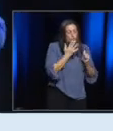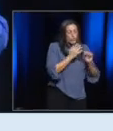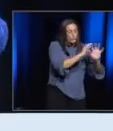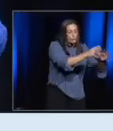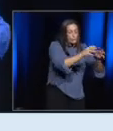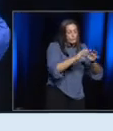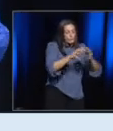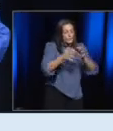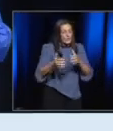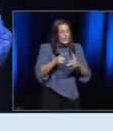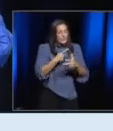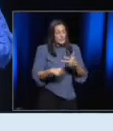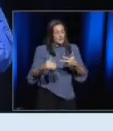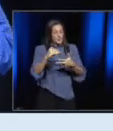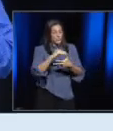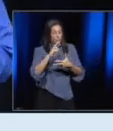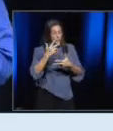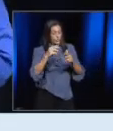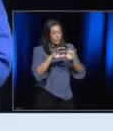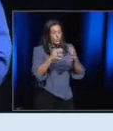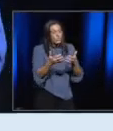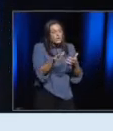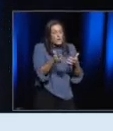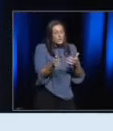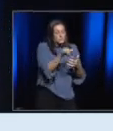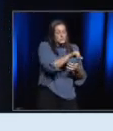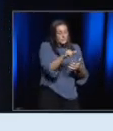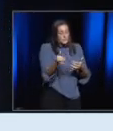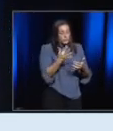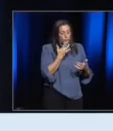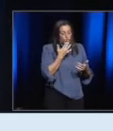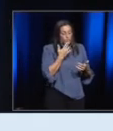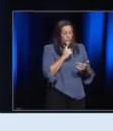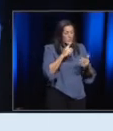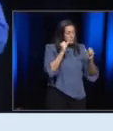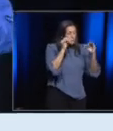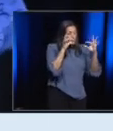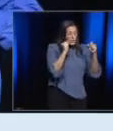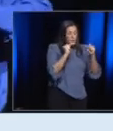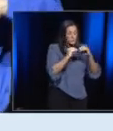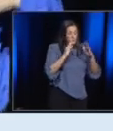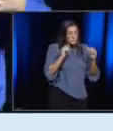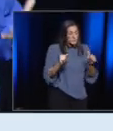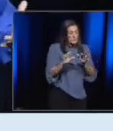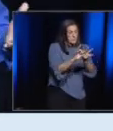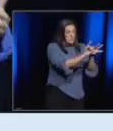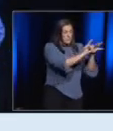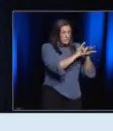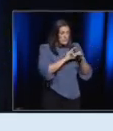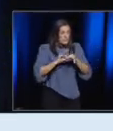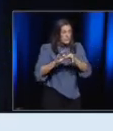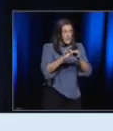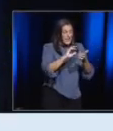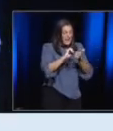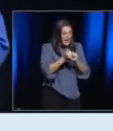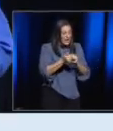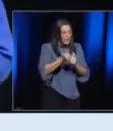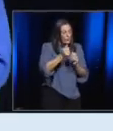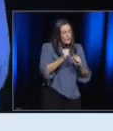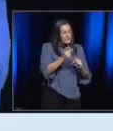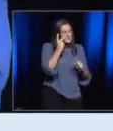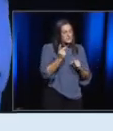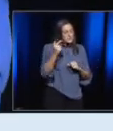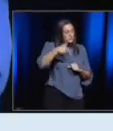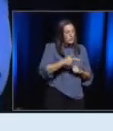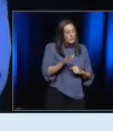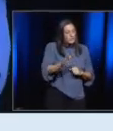to third-order allies who have similar colors. Just an incredible system within which we can examine dolphin social